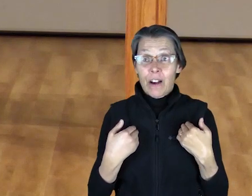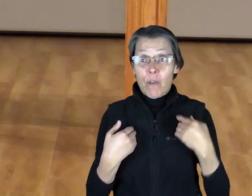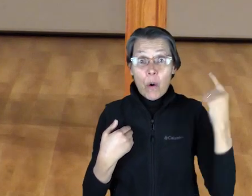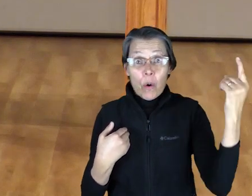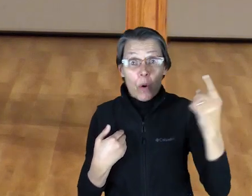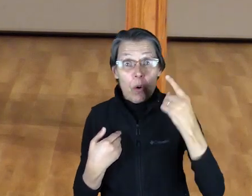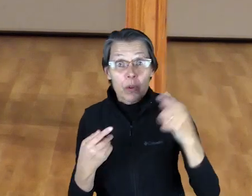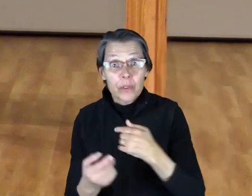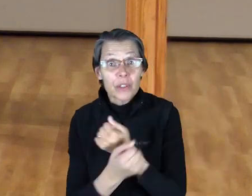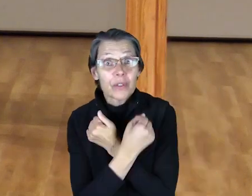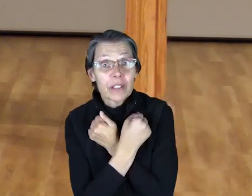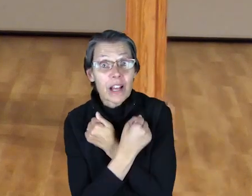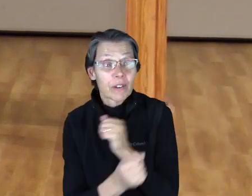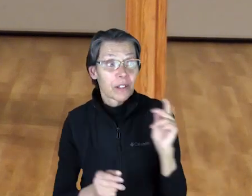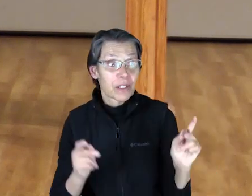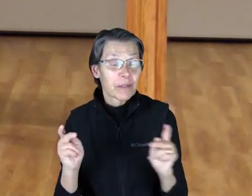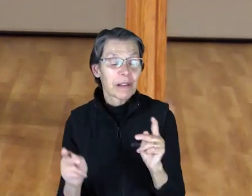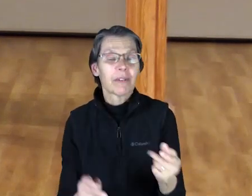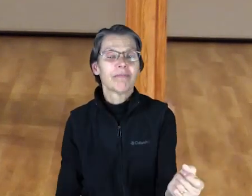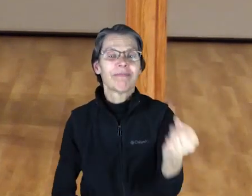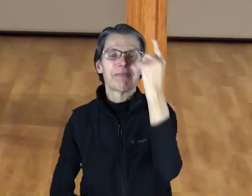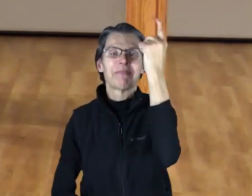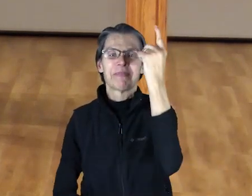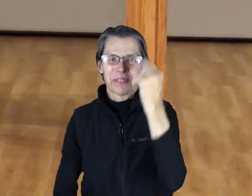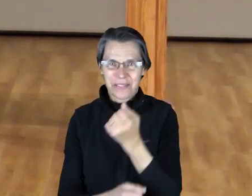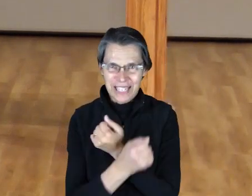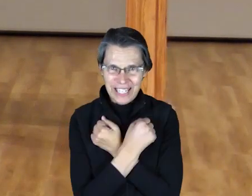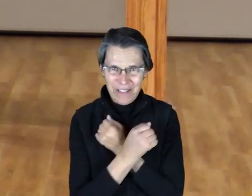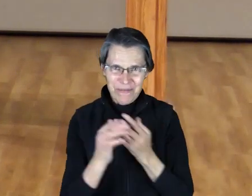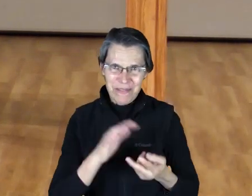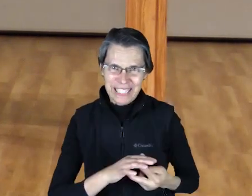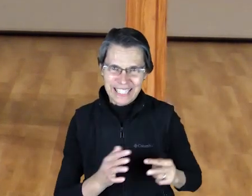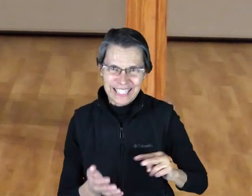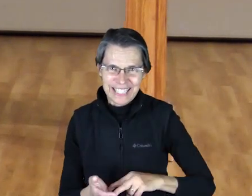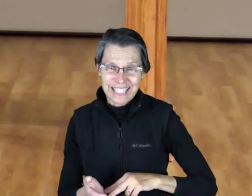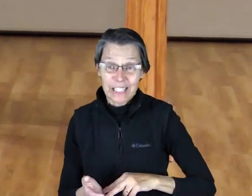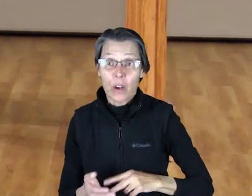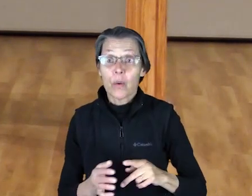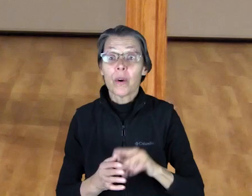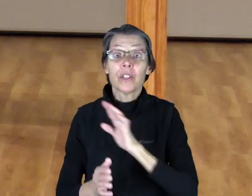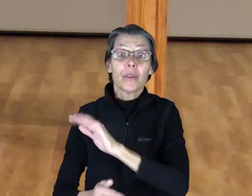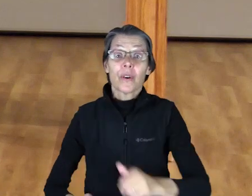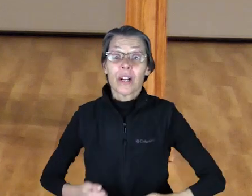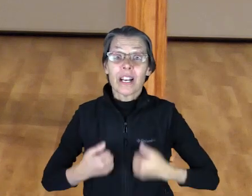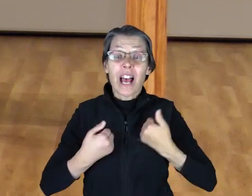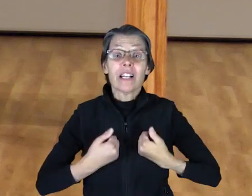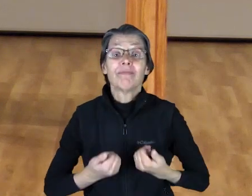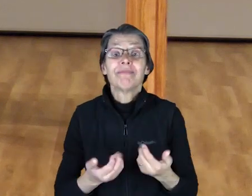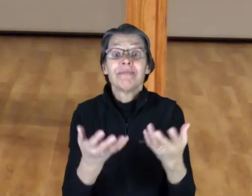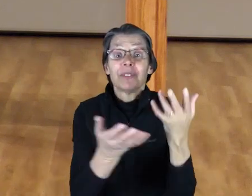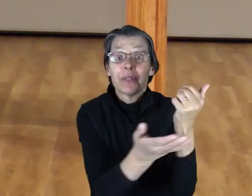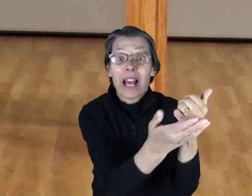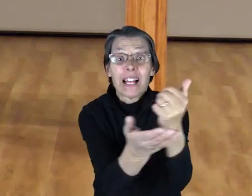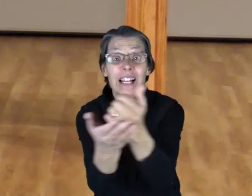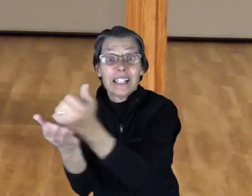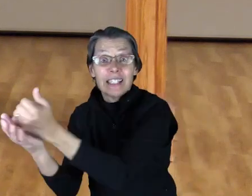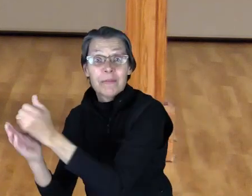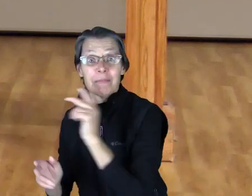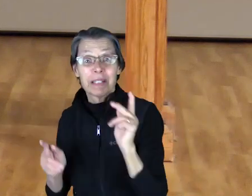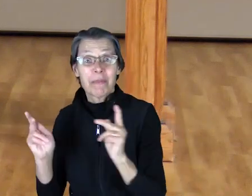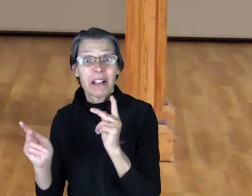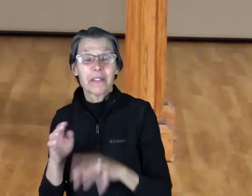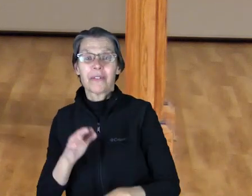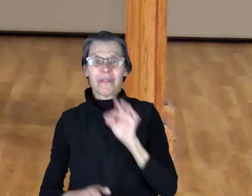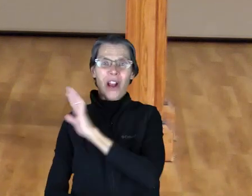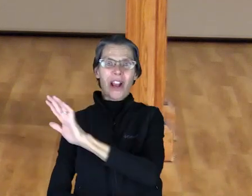have. In fact, only when you love others do you most understand what love really is. Likewise, only when you give away your life for the